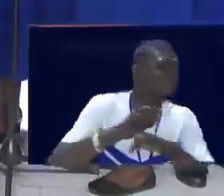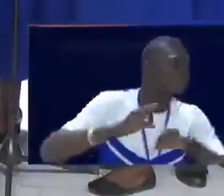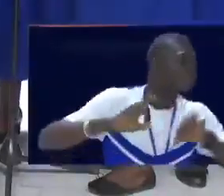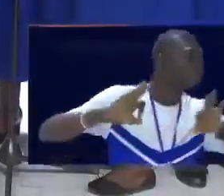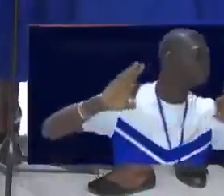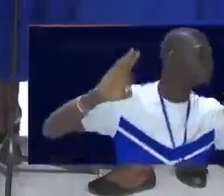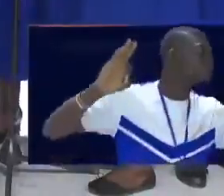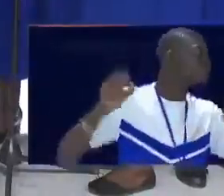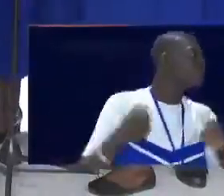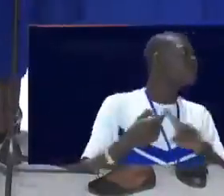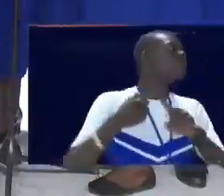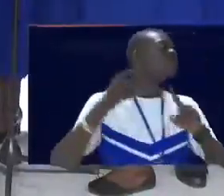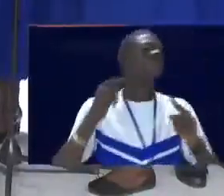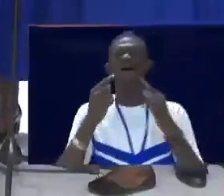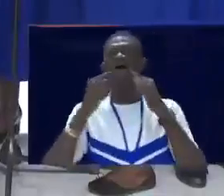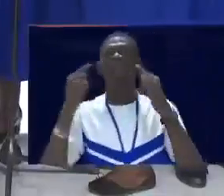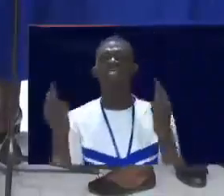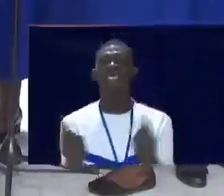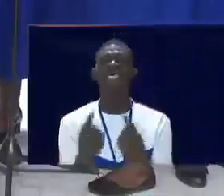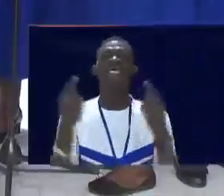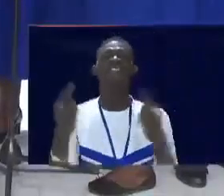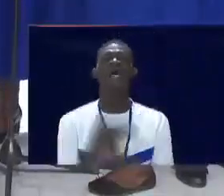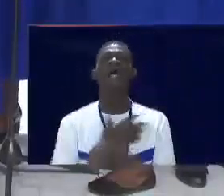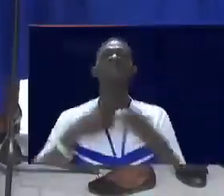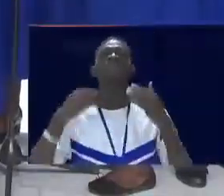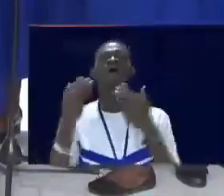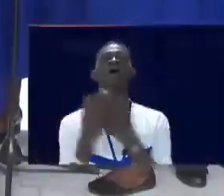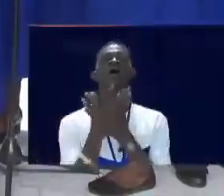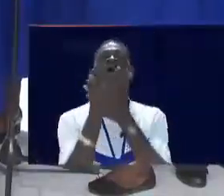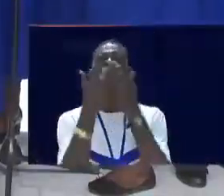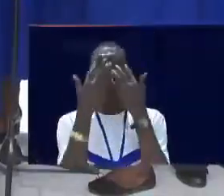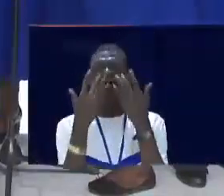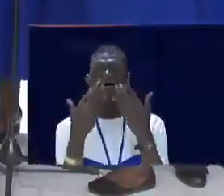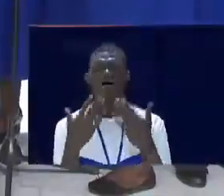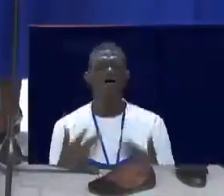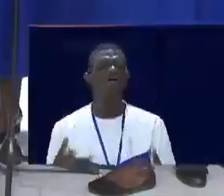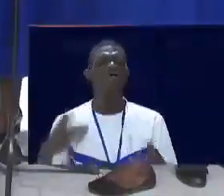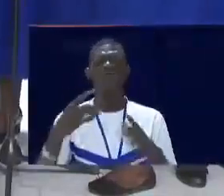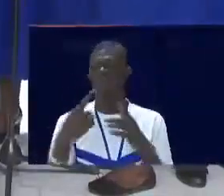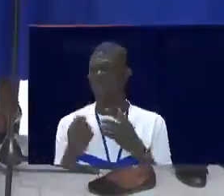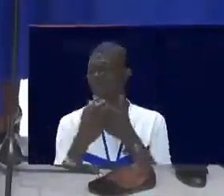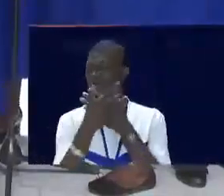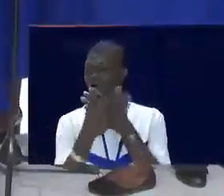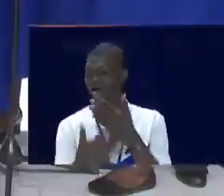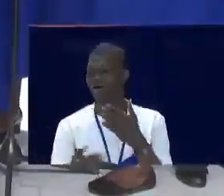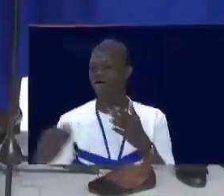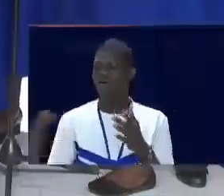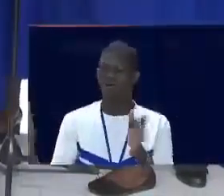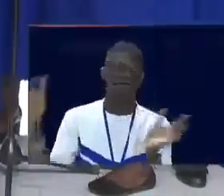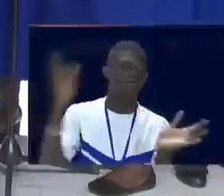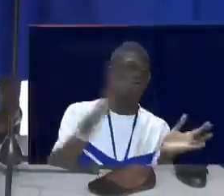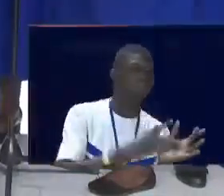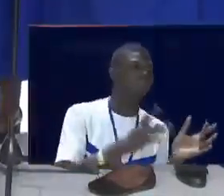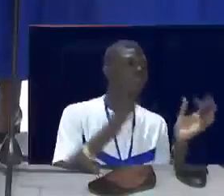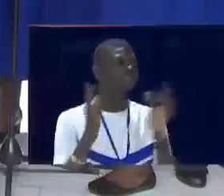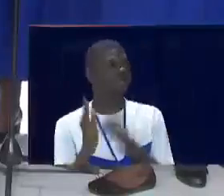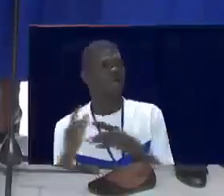free from sin and sorrow. The blood